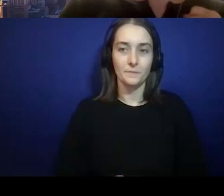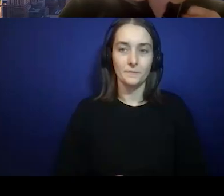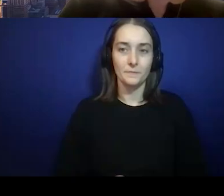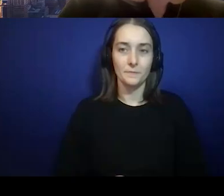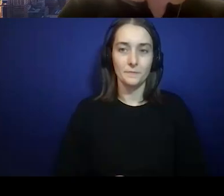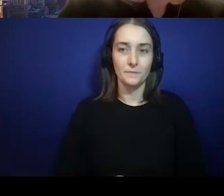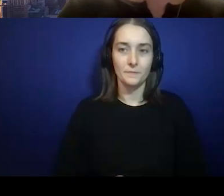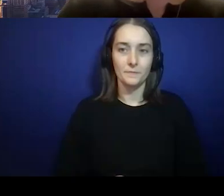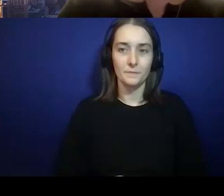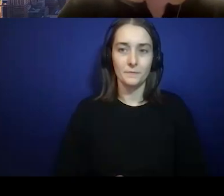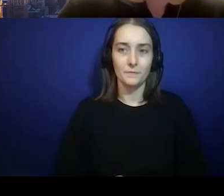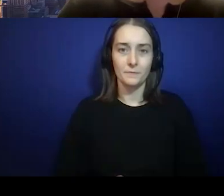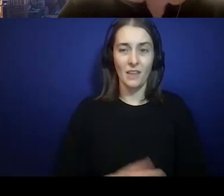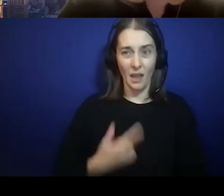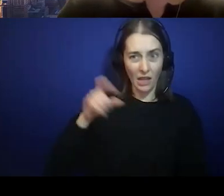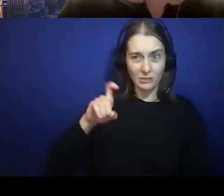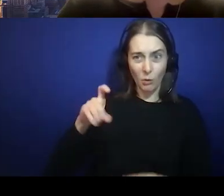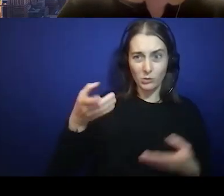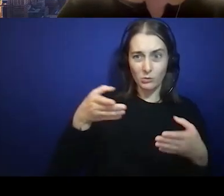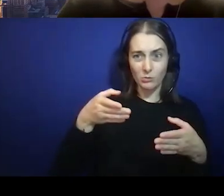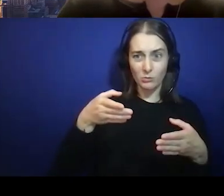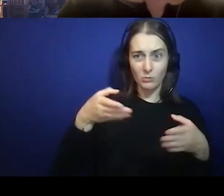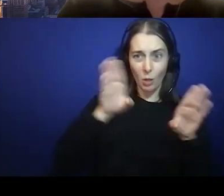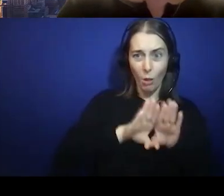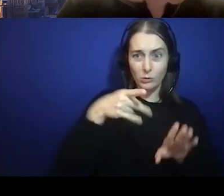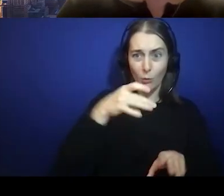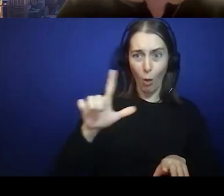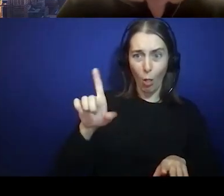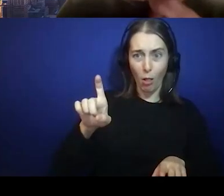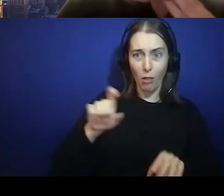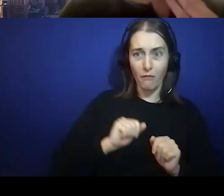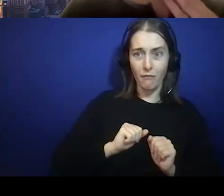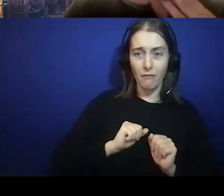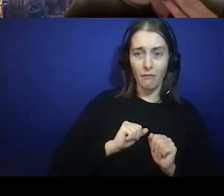Am I supposed to end the poll now, or?